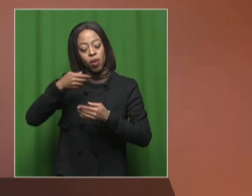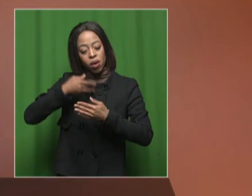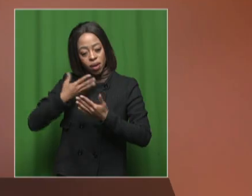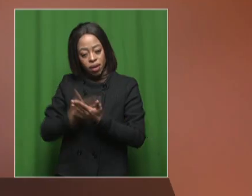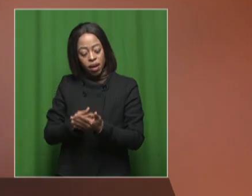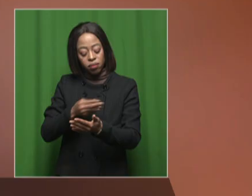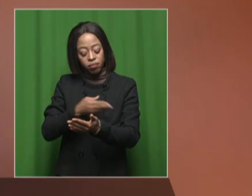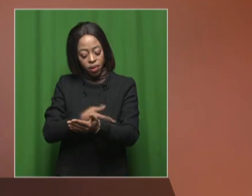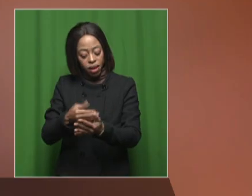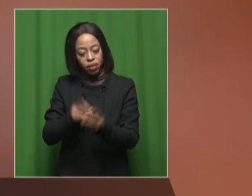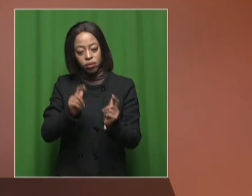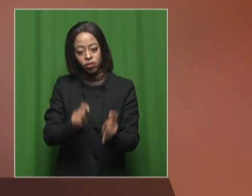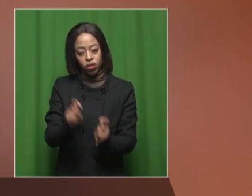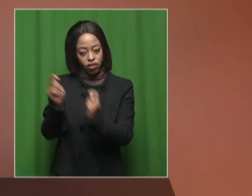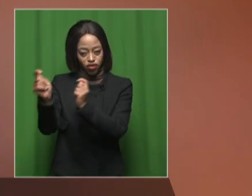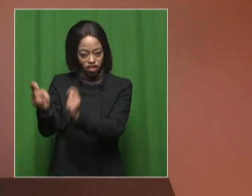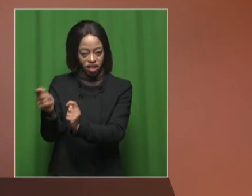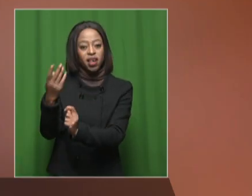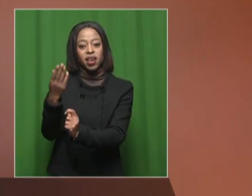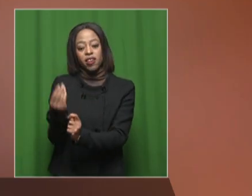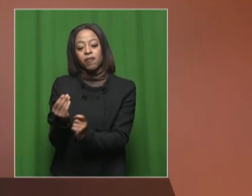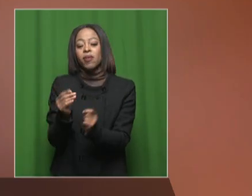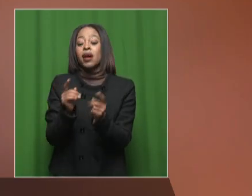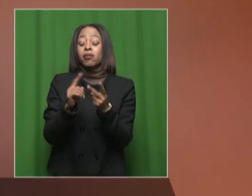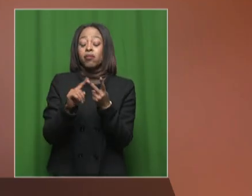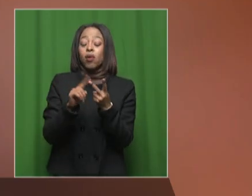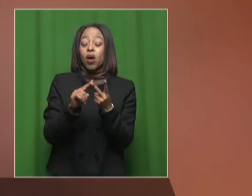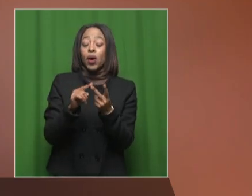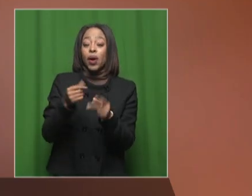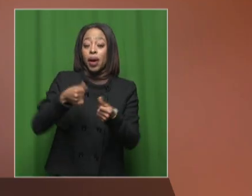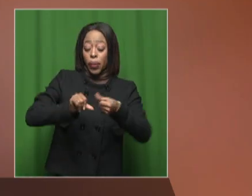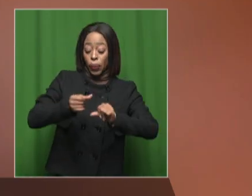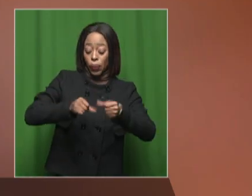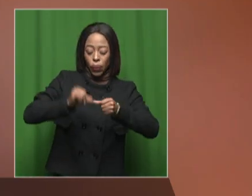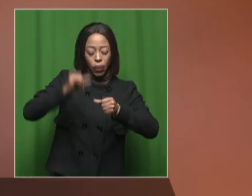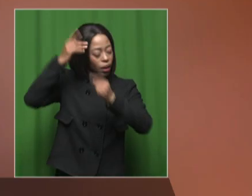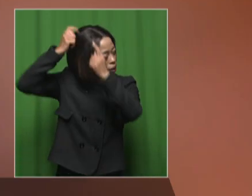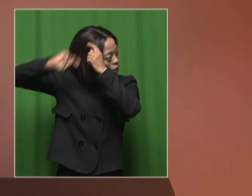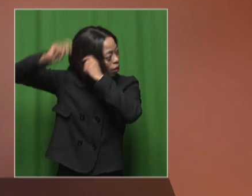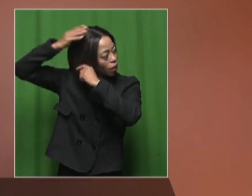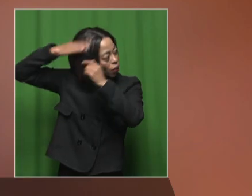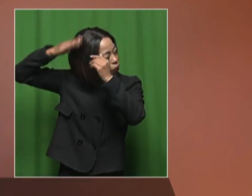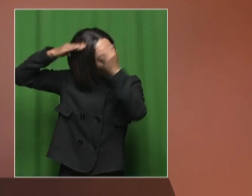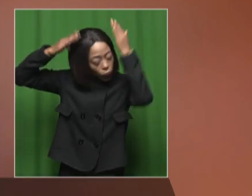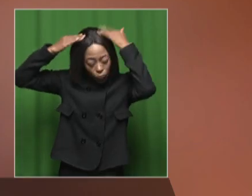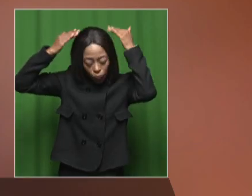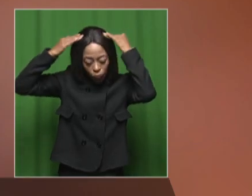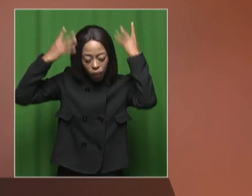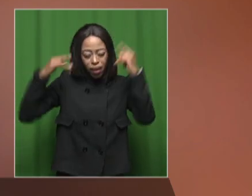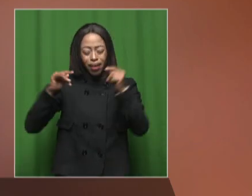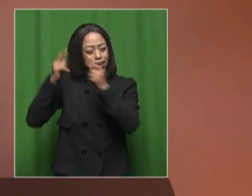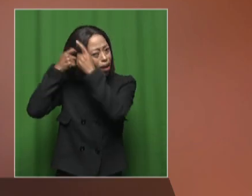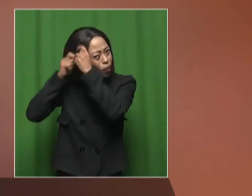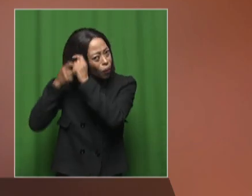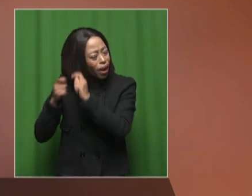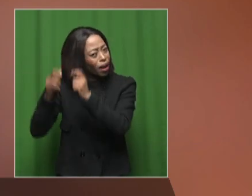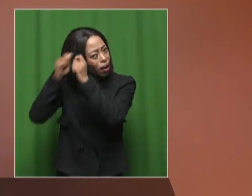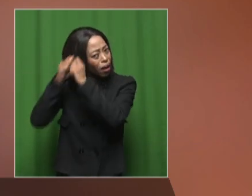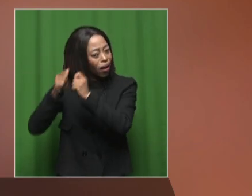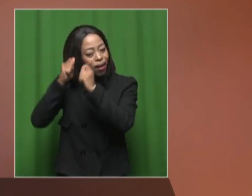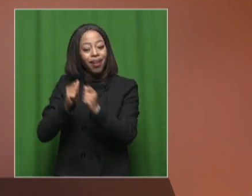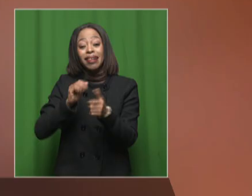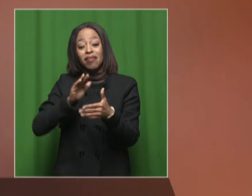course, it is made worse by using chemical products, relaxing and pulling the hair using wigs and hair extensions. What